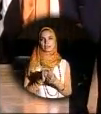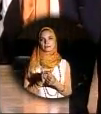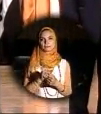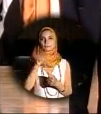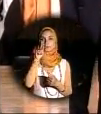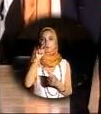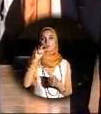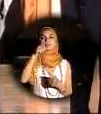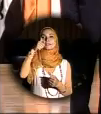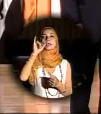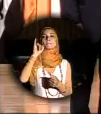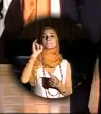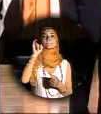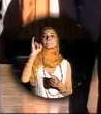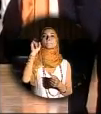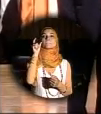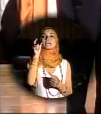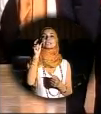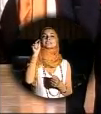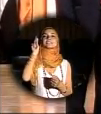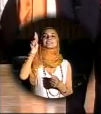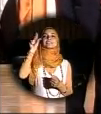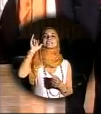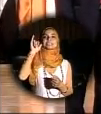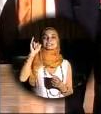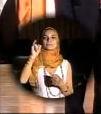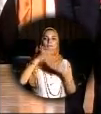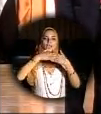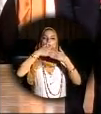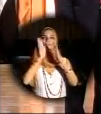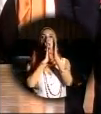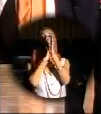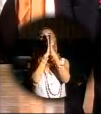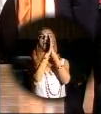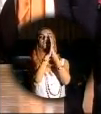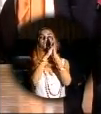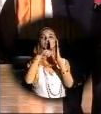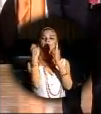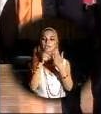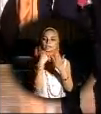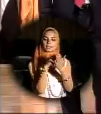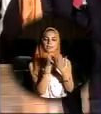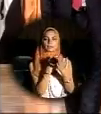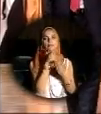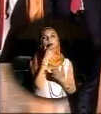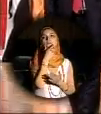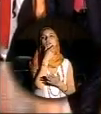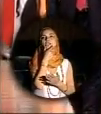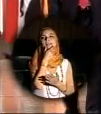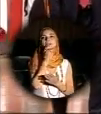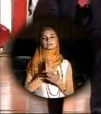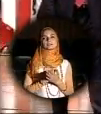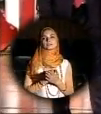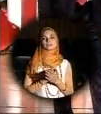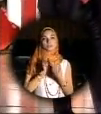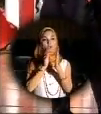a document that has been prepared in English for you. Unfortunately, he does speak Italian, but